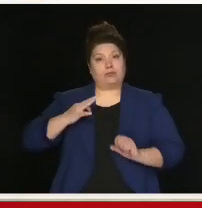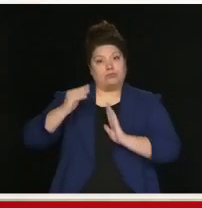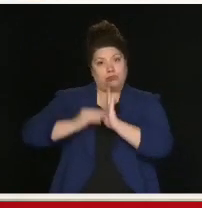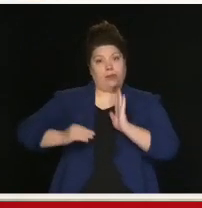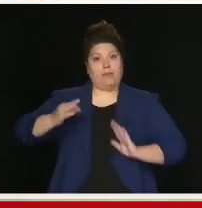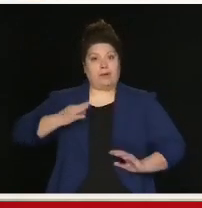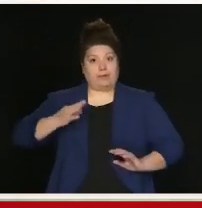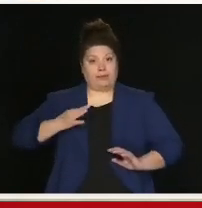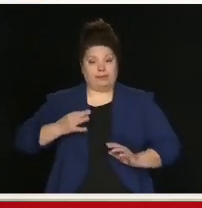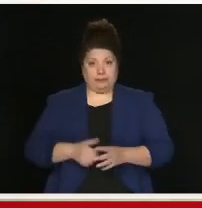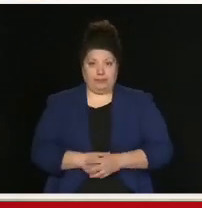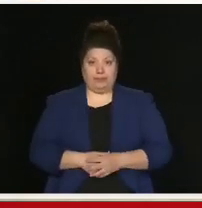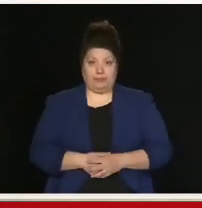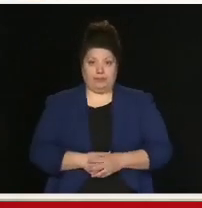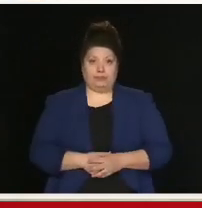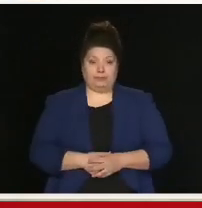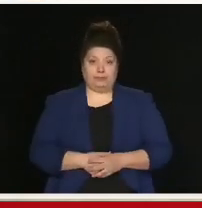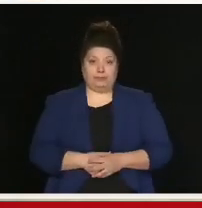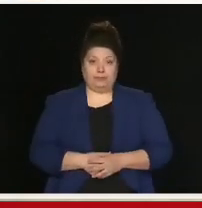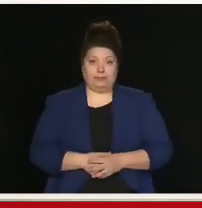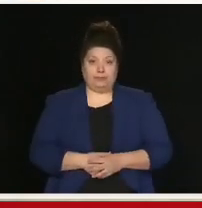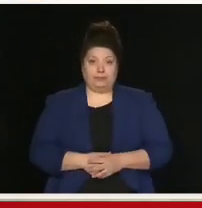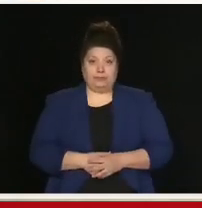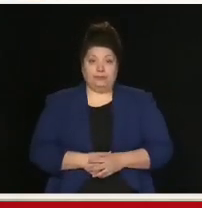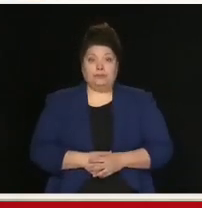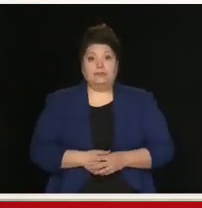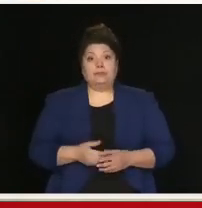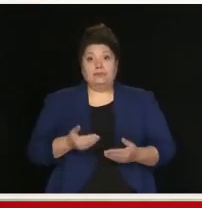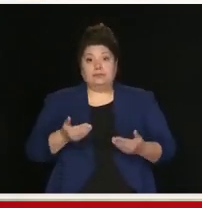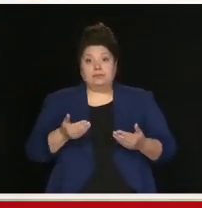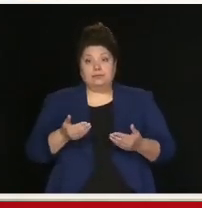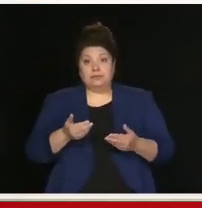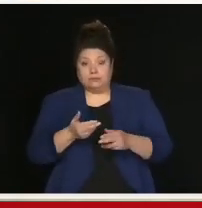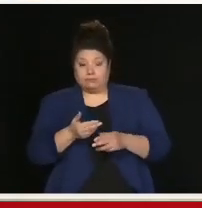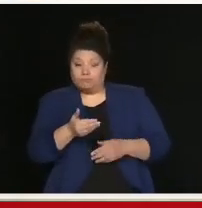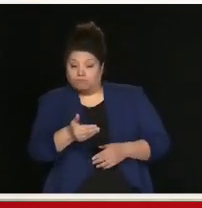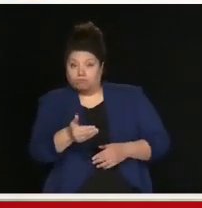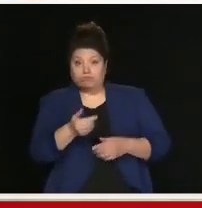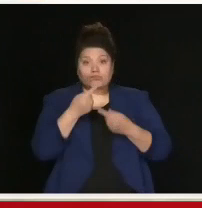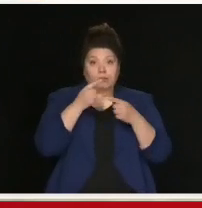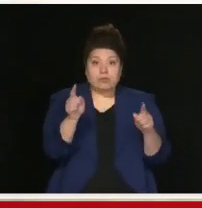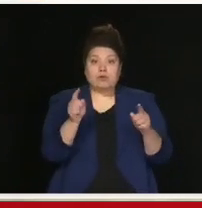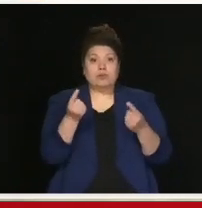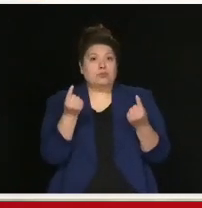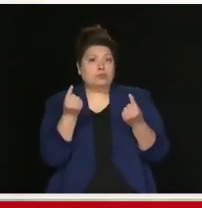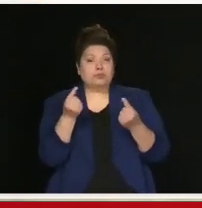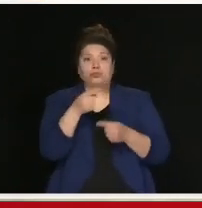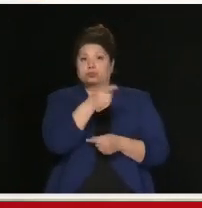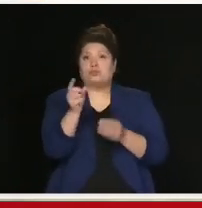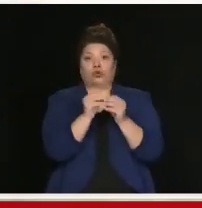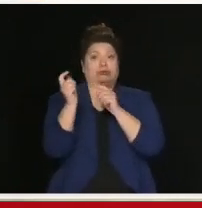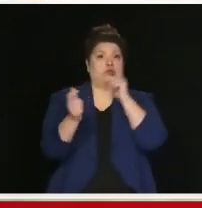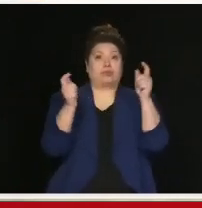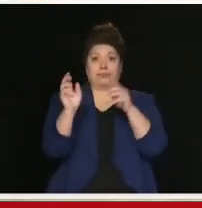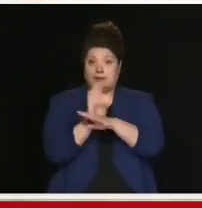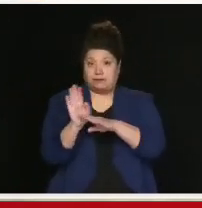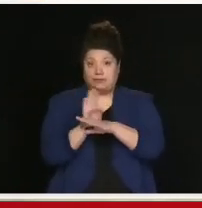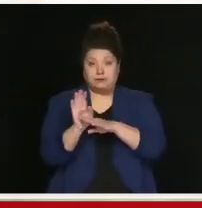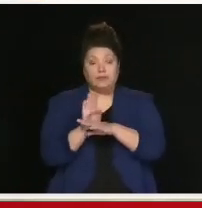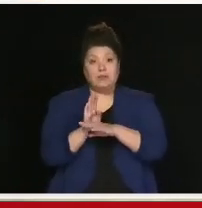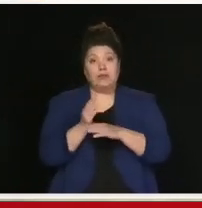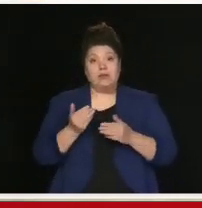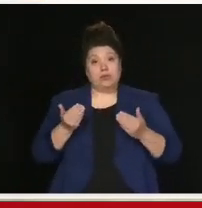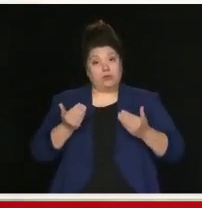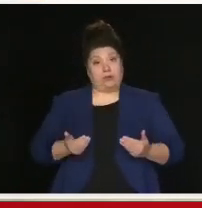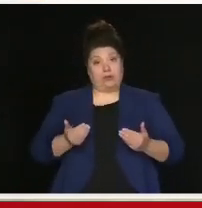be admissible to the program, and soon we will have other news for larger companies. Later today, I will